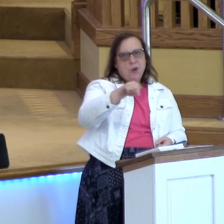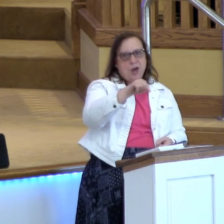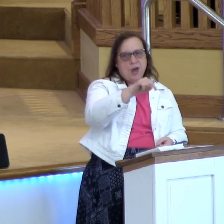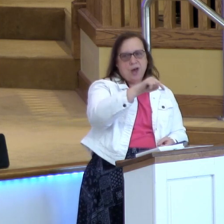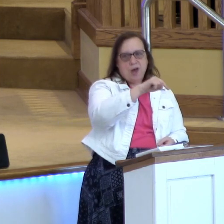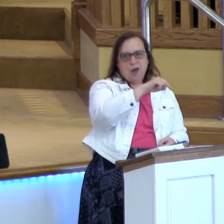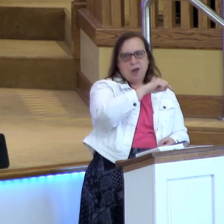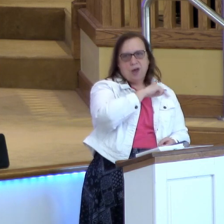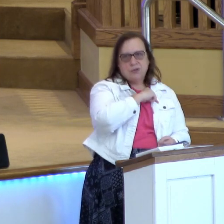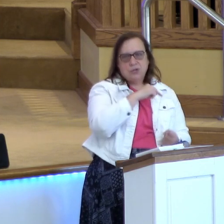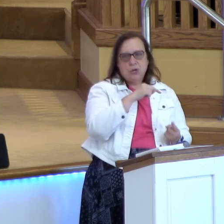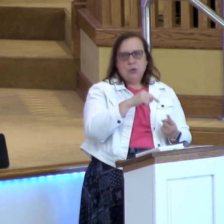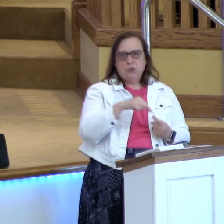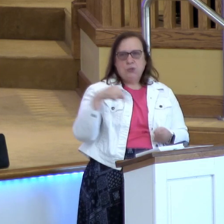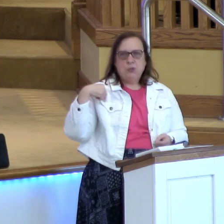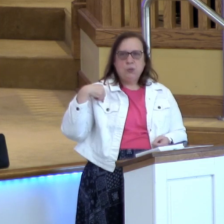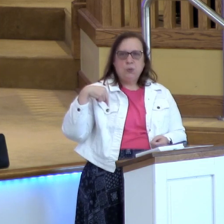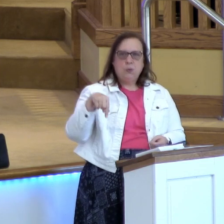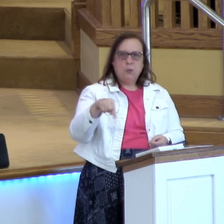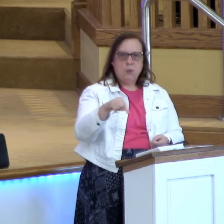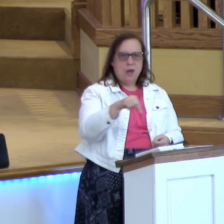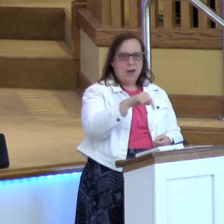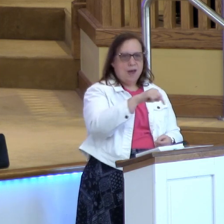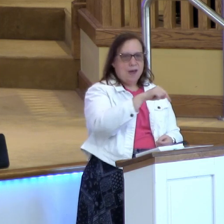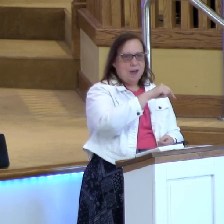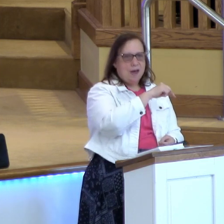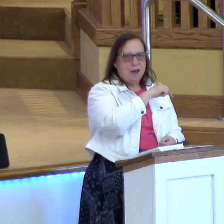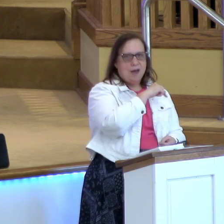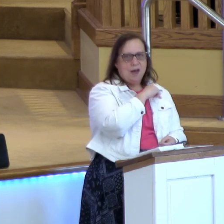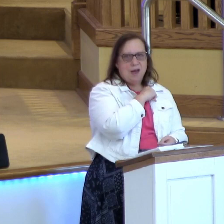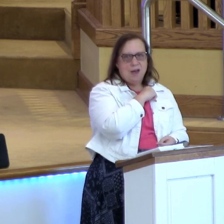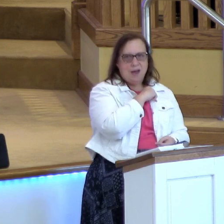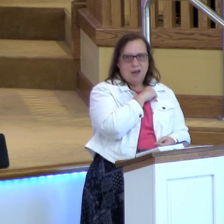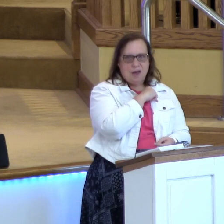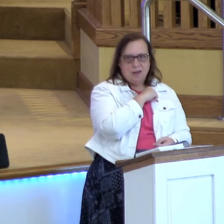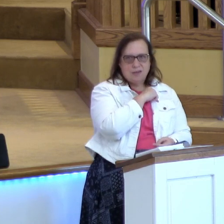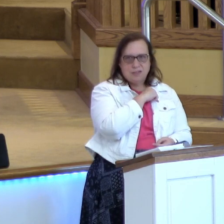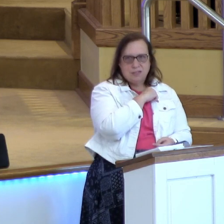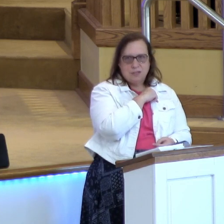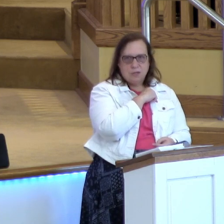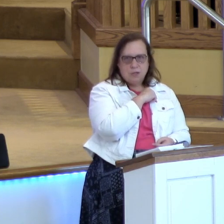have access to God because of Jesus. Amen.